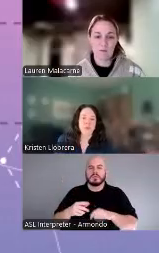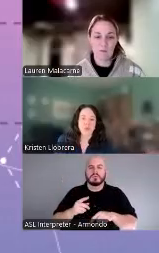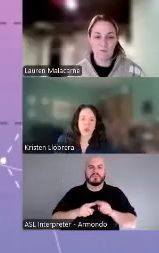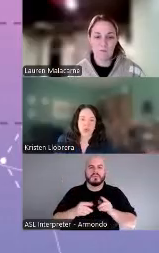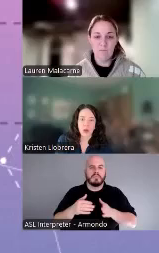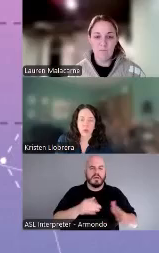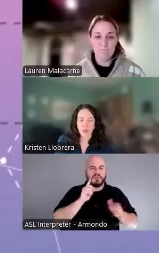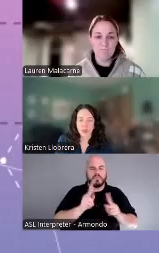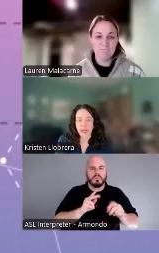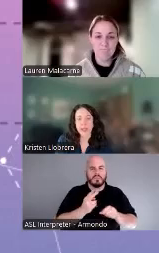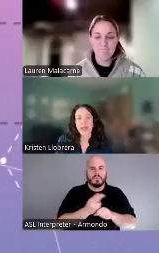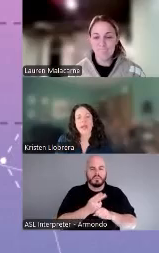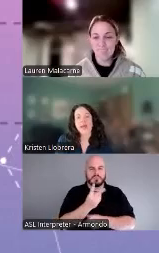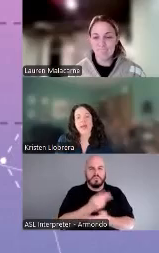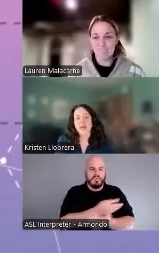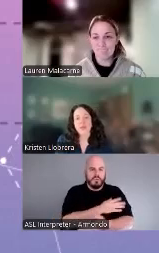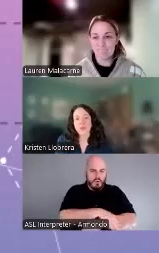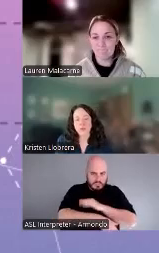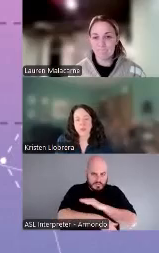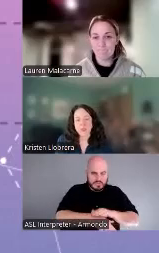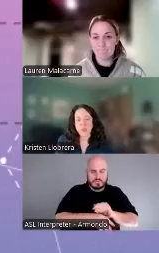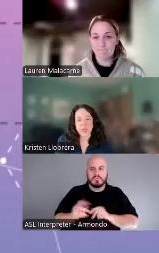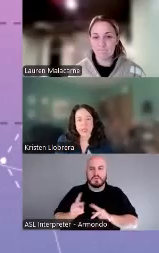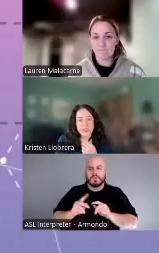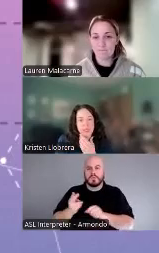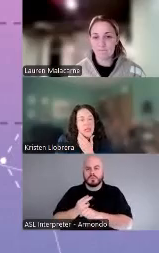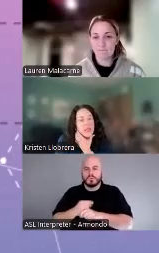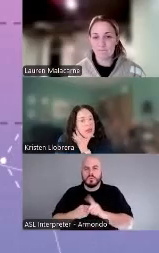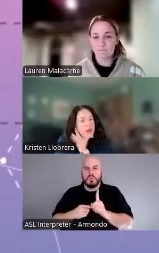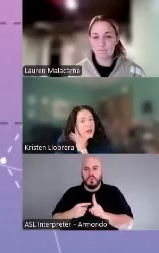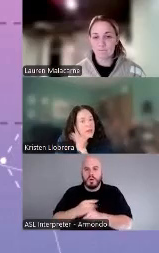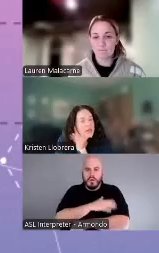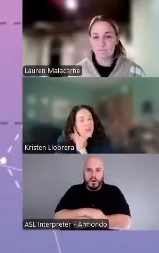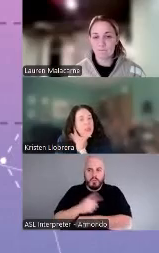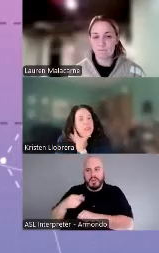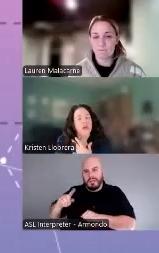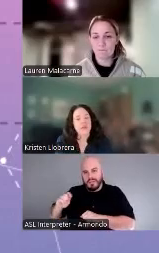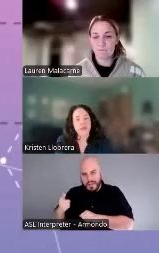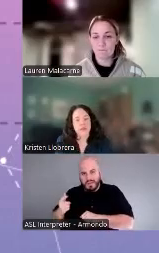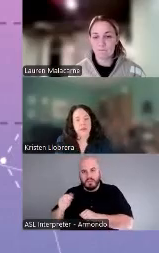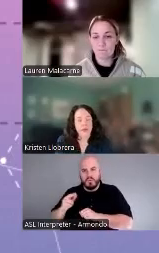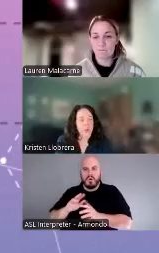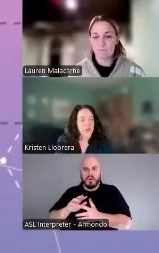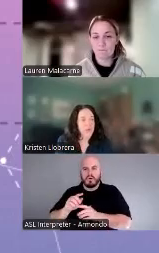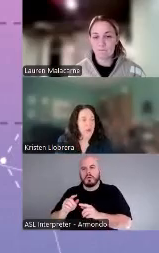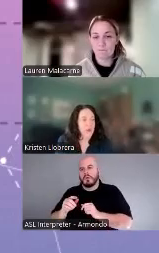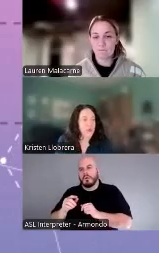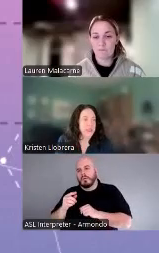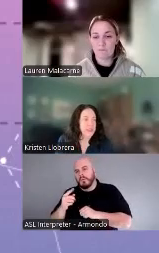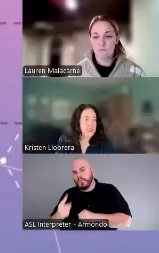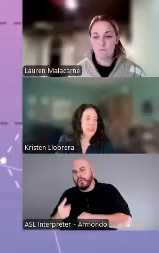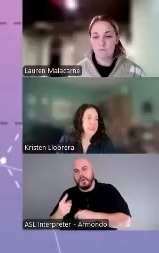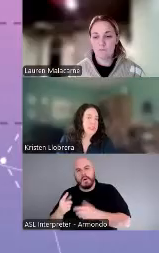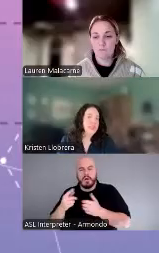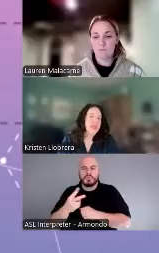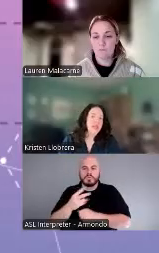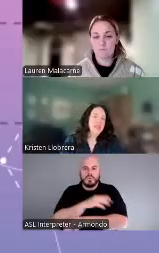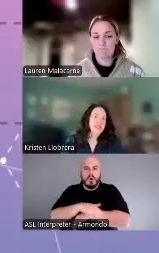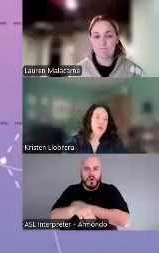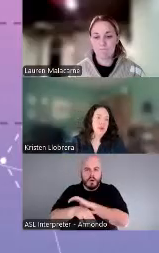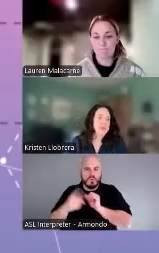people who use one arm and one leg, and people who use two legs. And then we also have another one for with